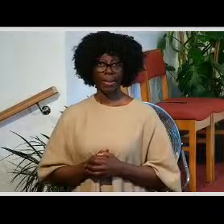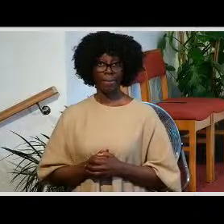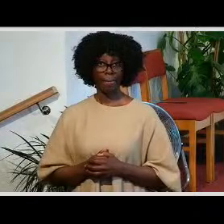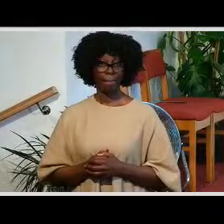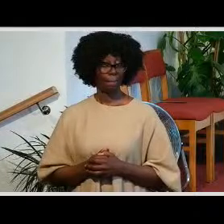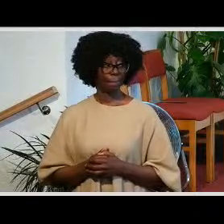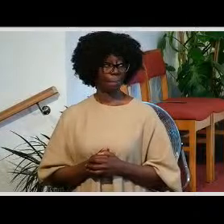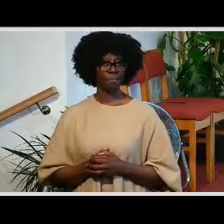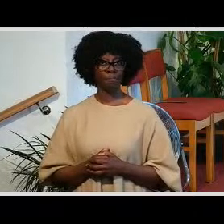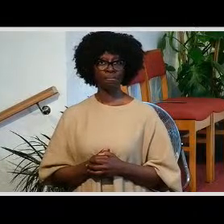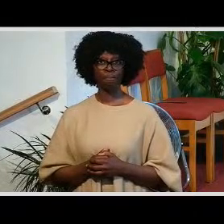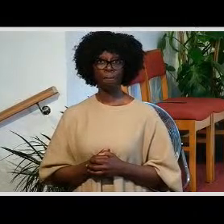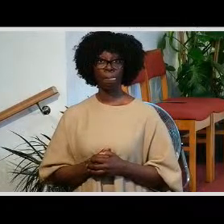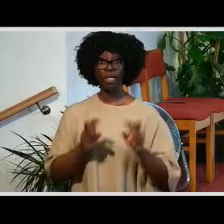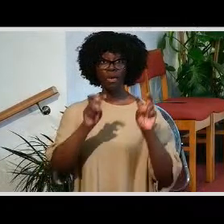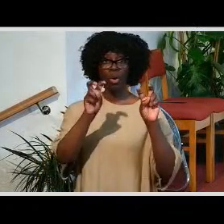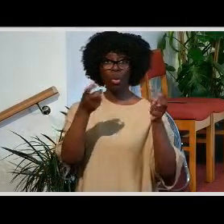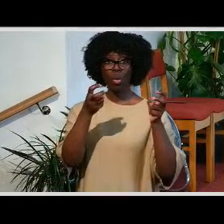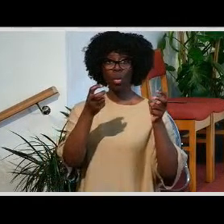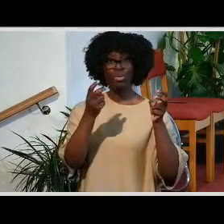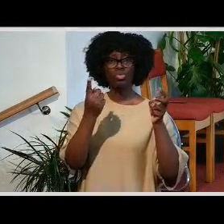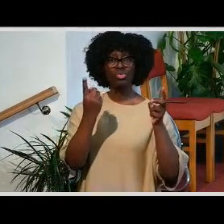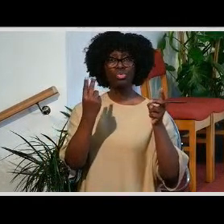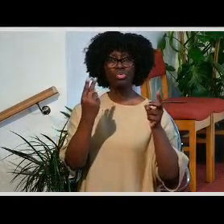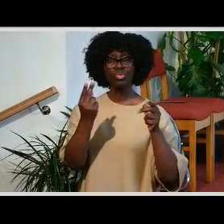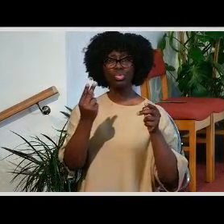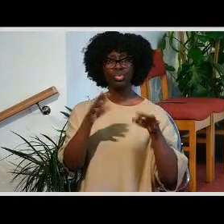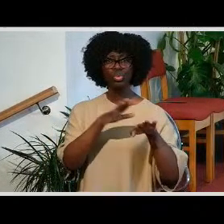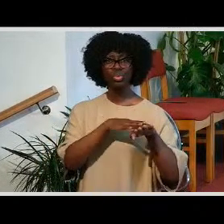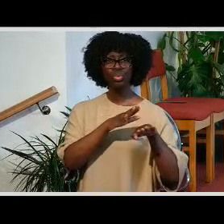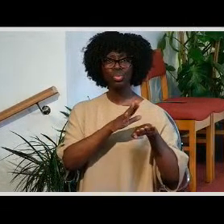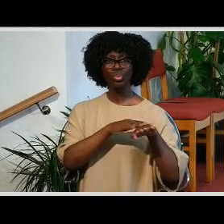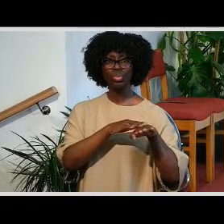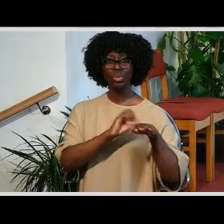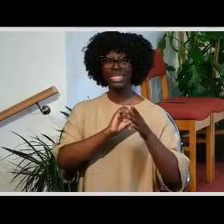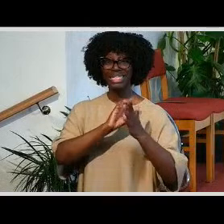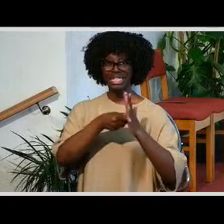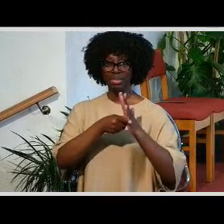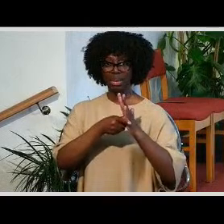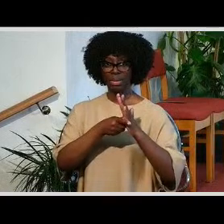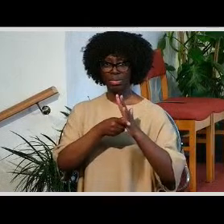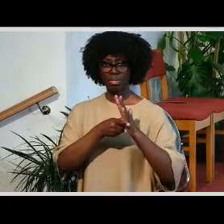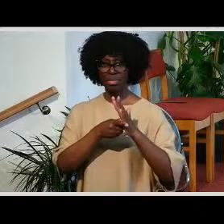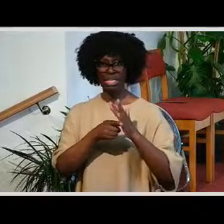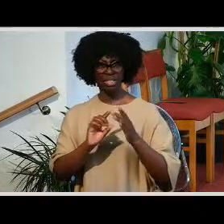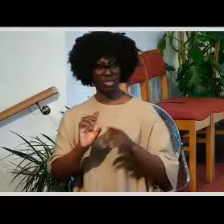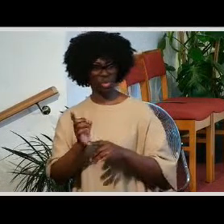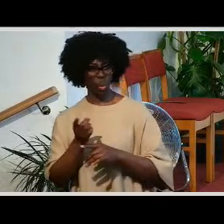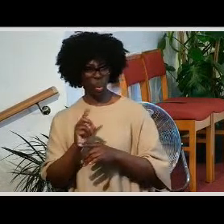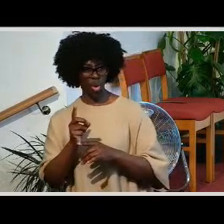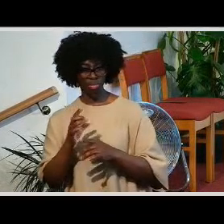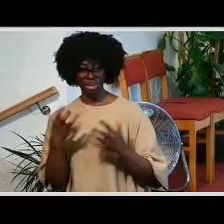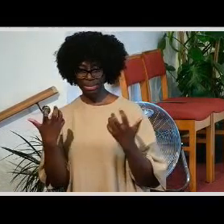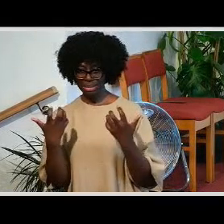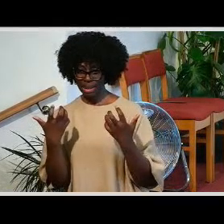A couple of quotes here, and this was from the one on the left. Disability is a matter of perception. If you can't see